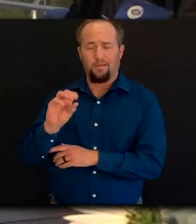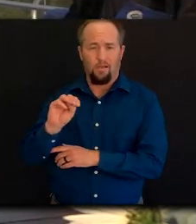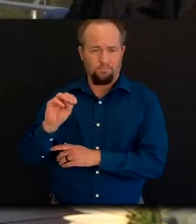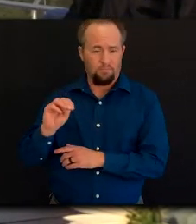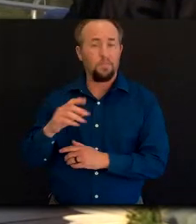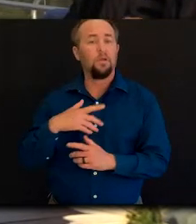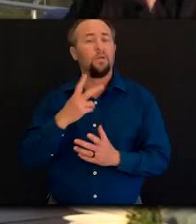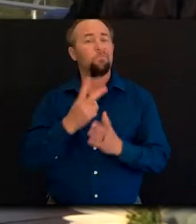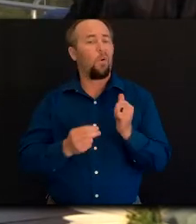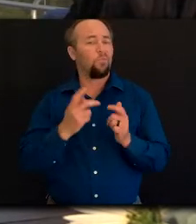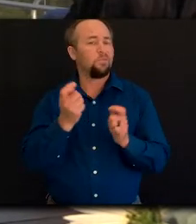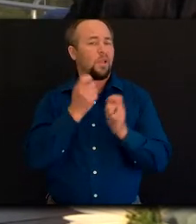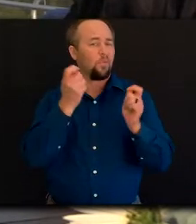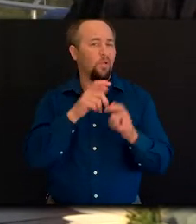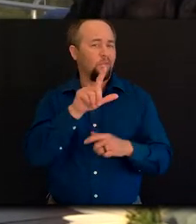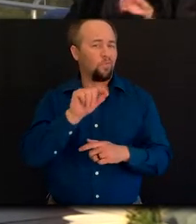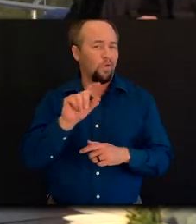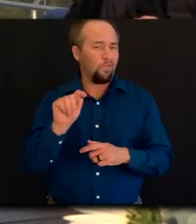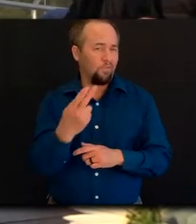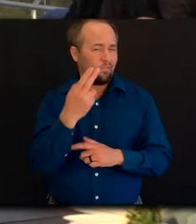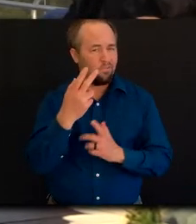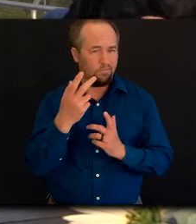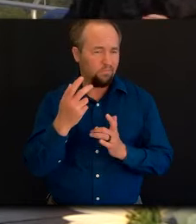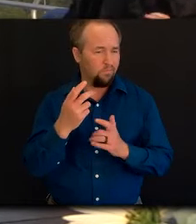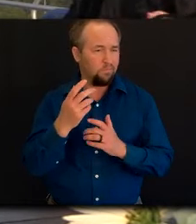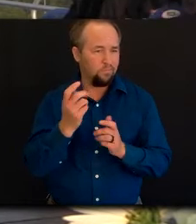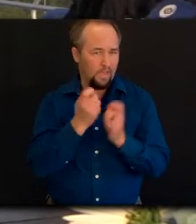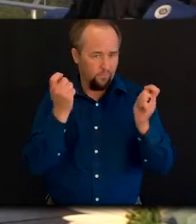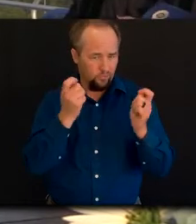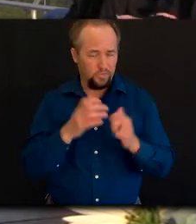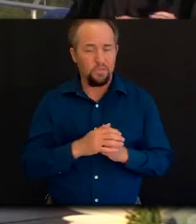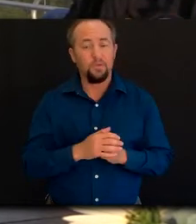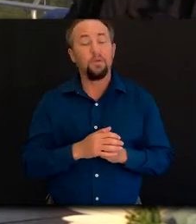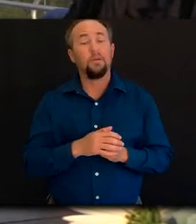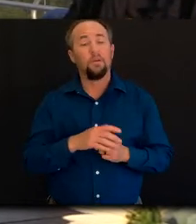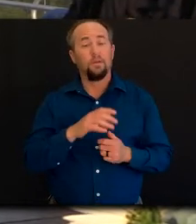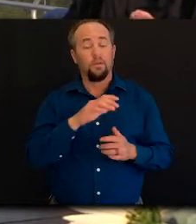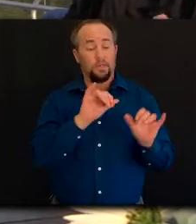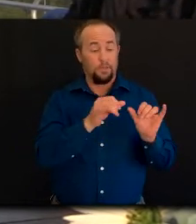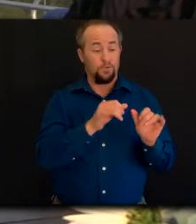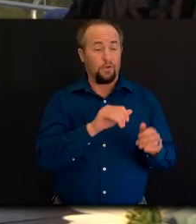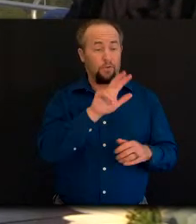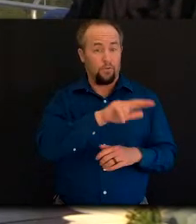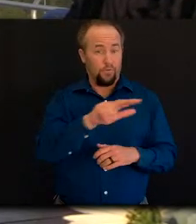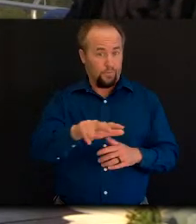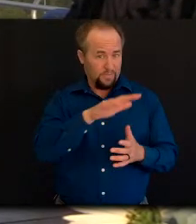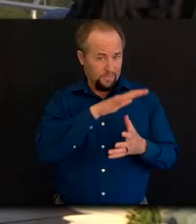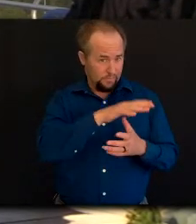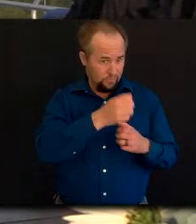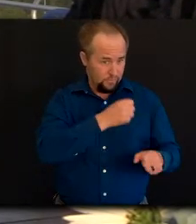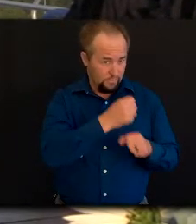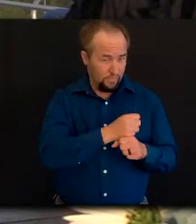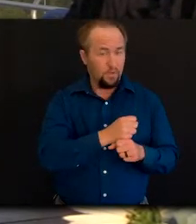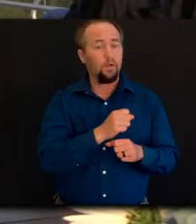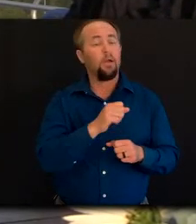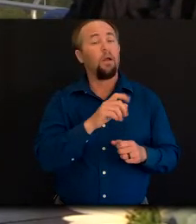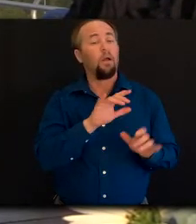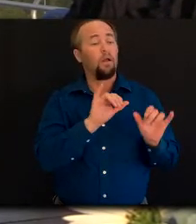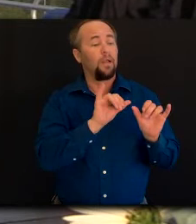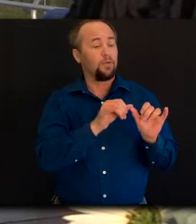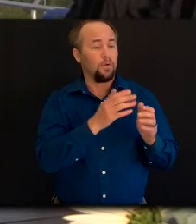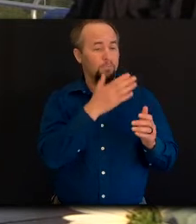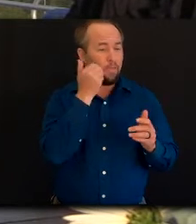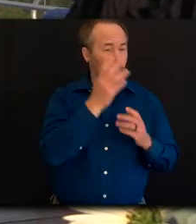anniversary this year. The Engineering Academy endorsed 33 seniors this year. The capstones for this academy include Engineering a Better World,